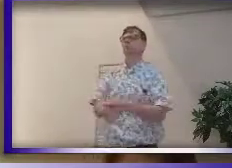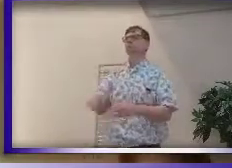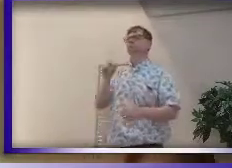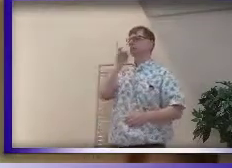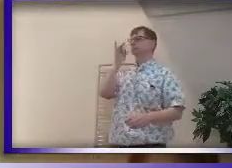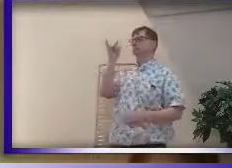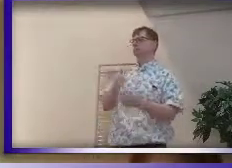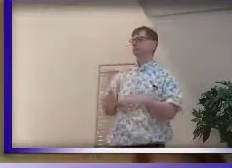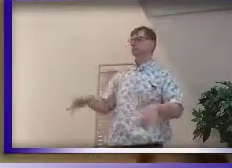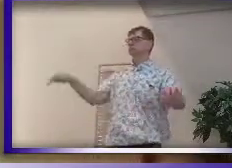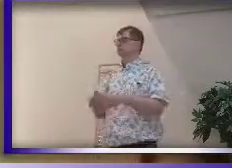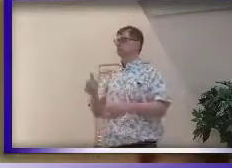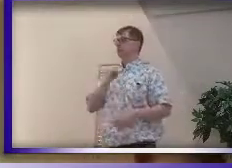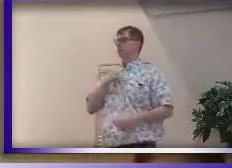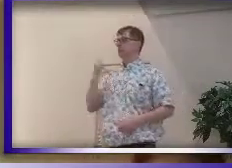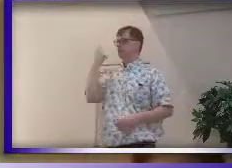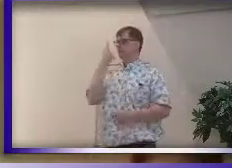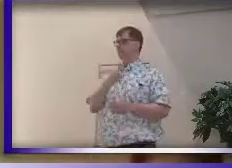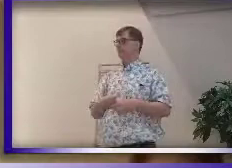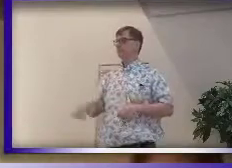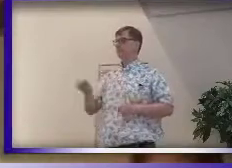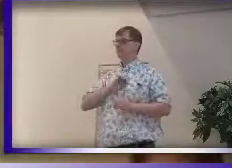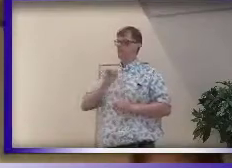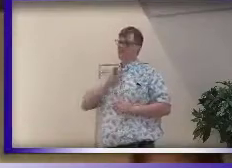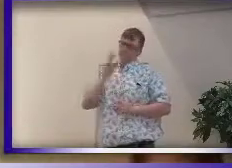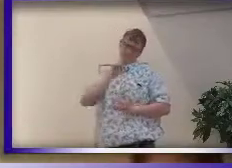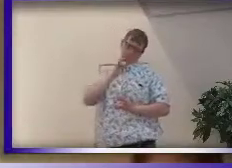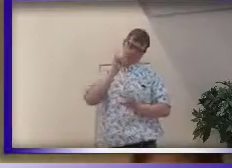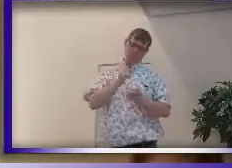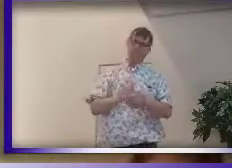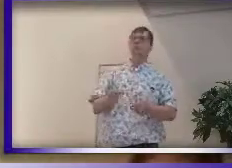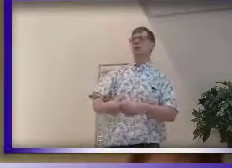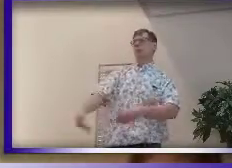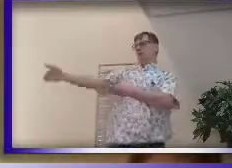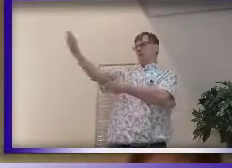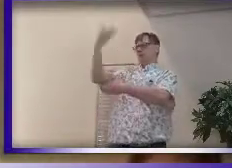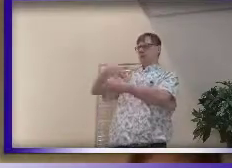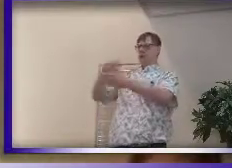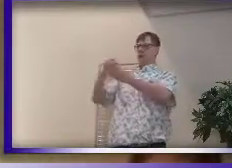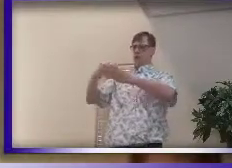already, and there's even more out there.